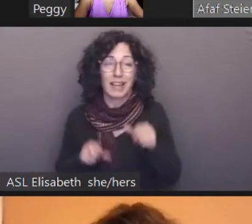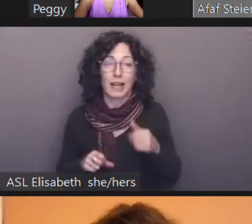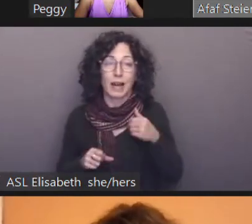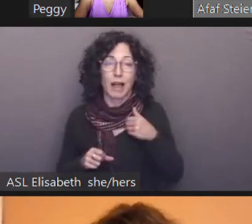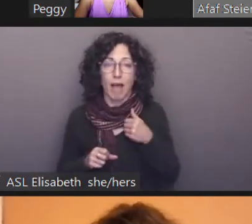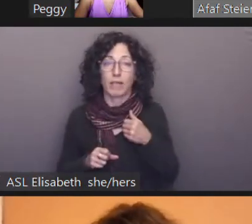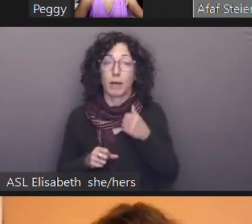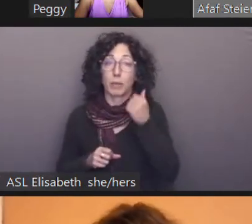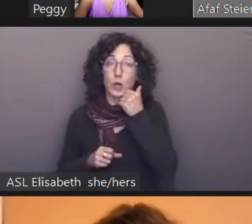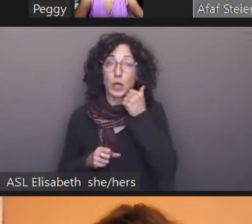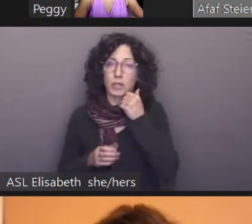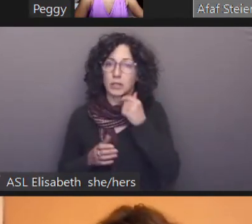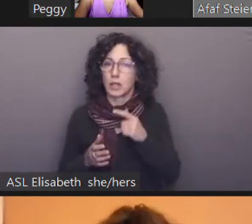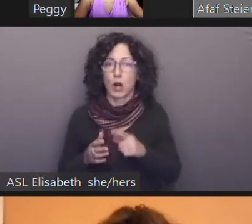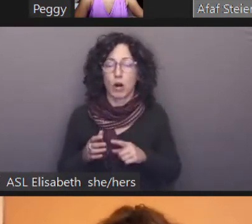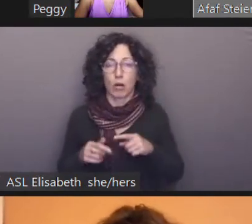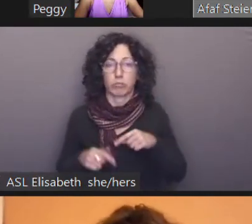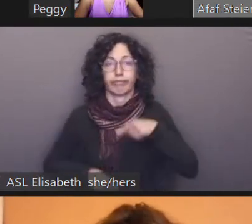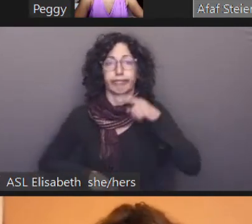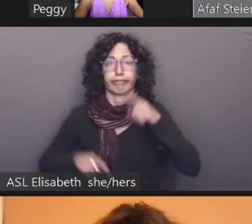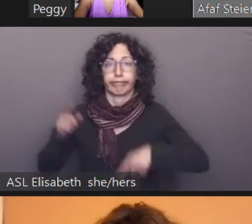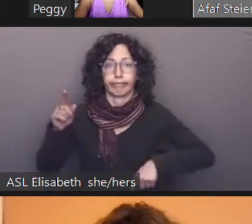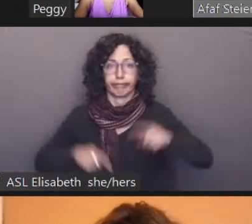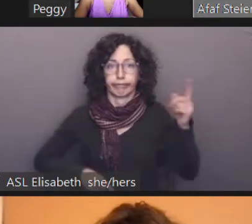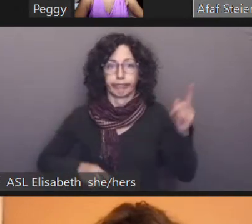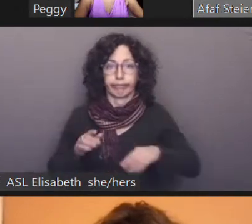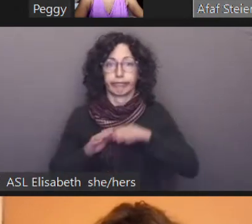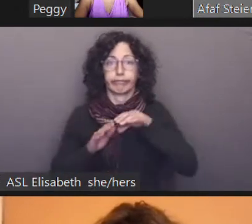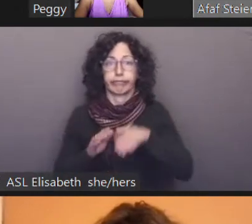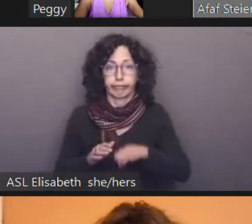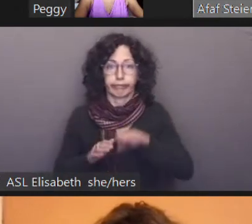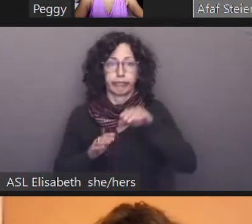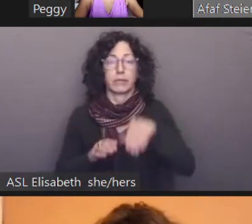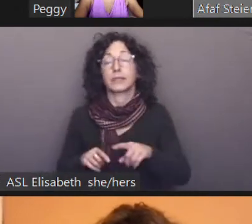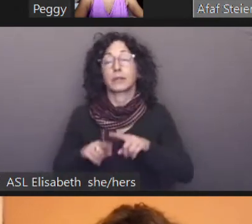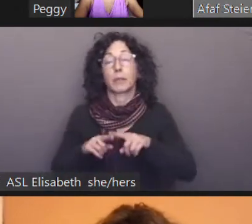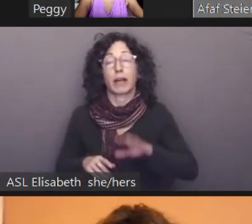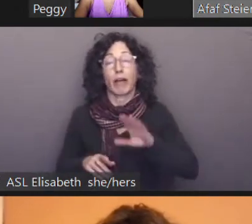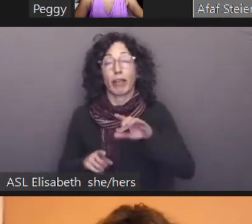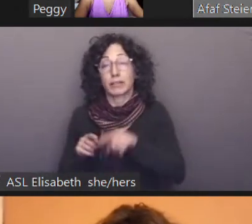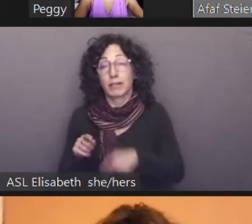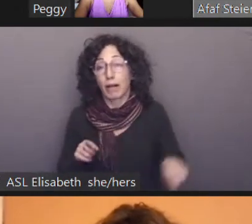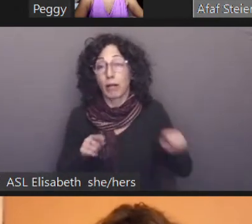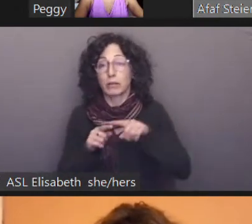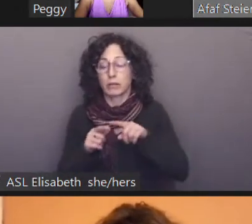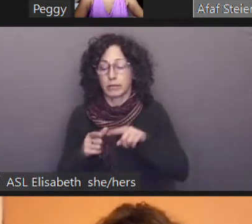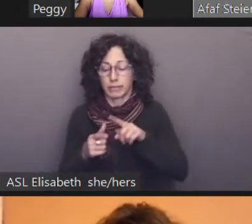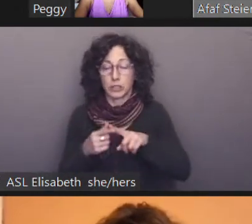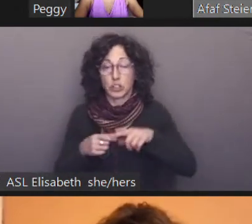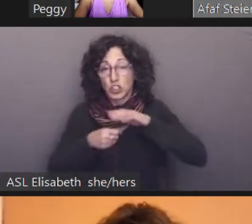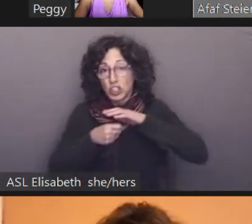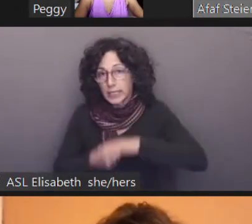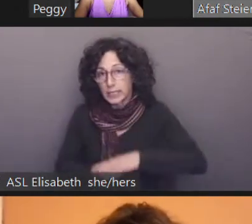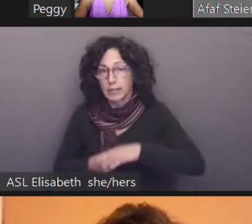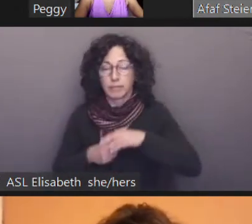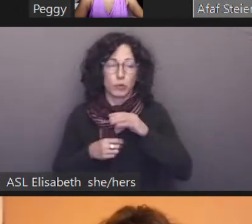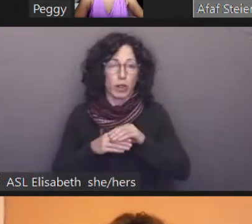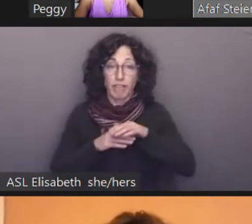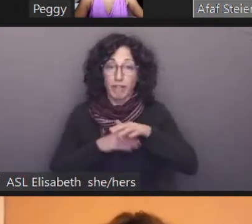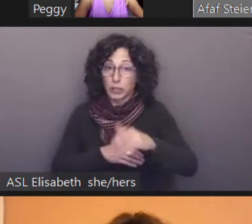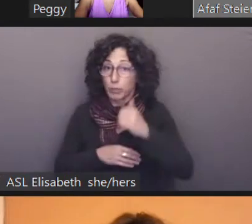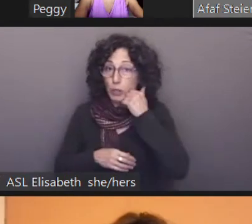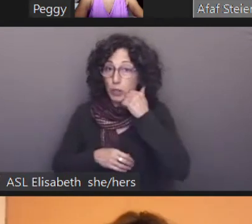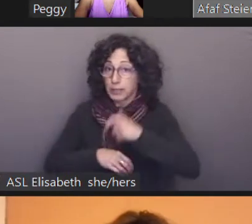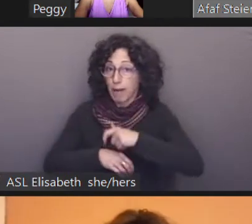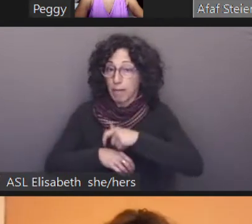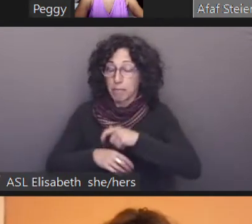of reasons. They can have irregular periods from the way their cycles work, from stress, from getting sick. We've